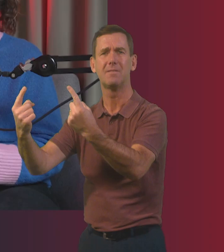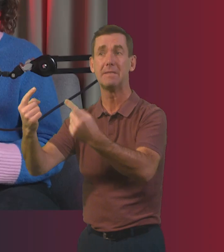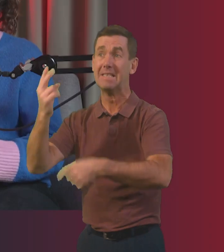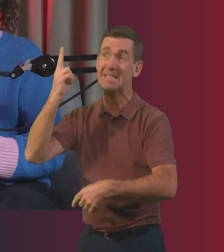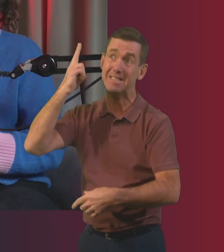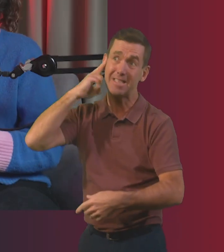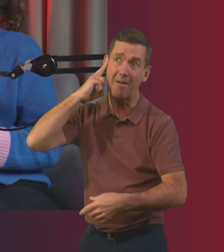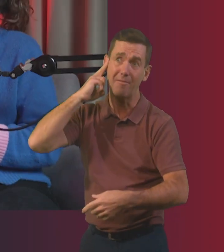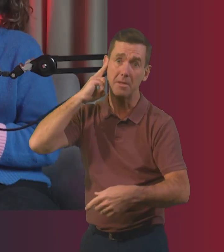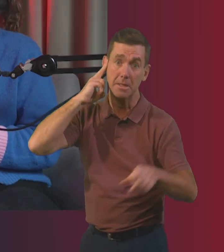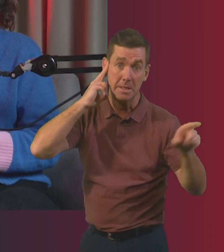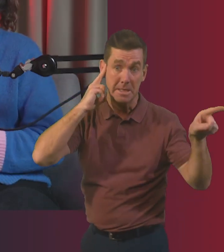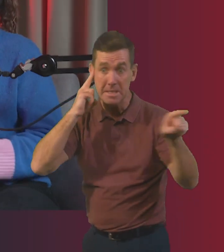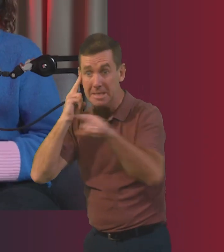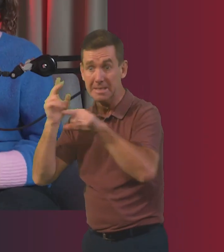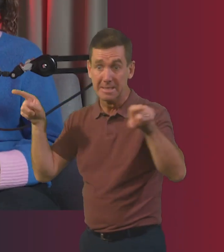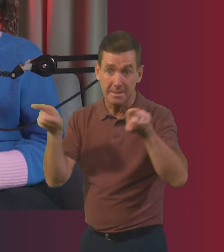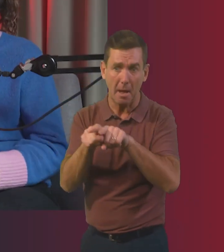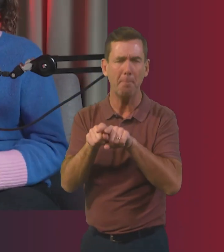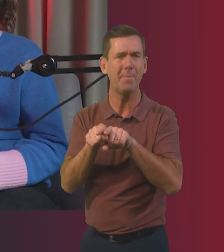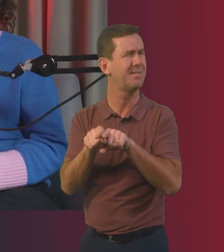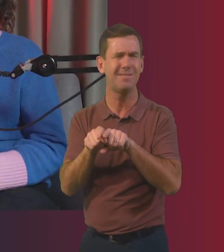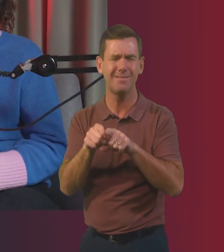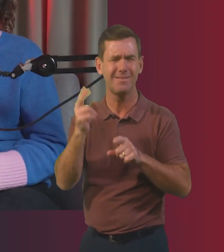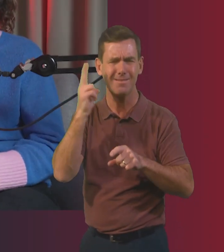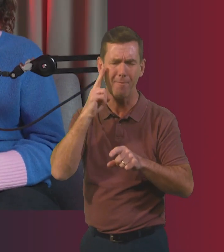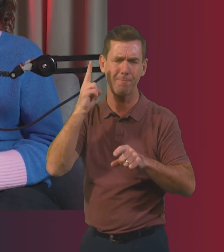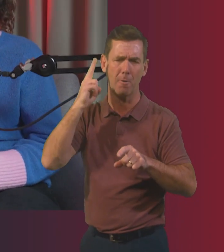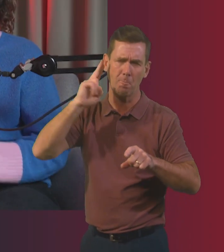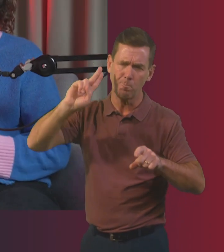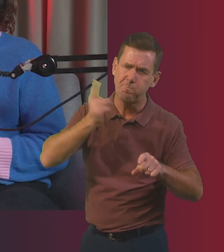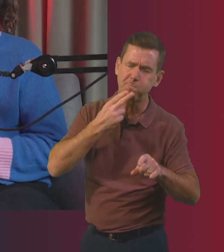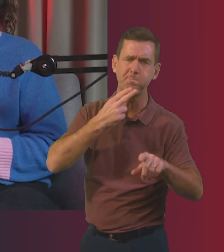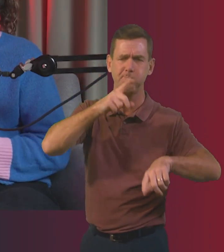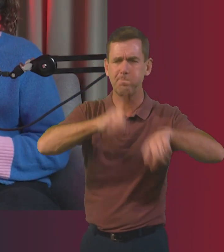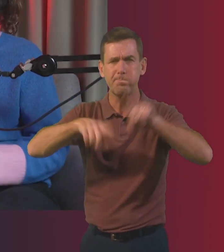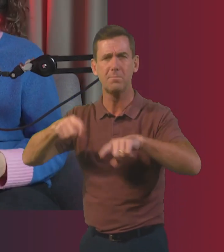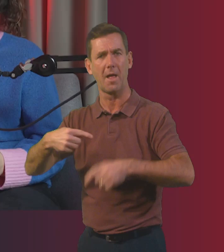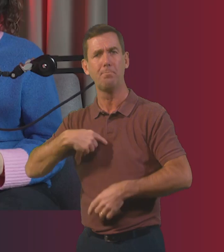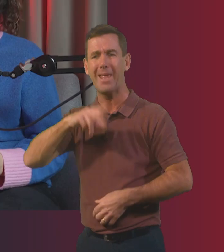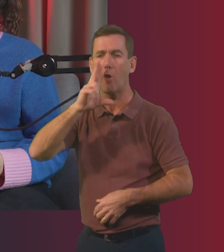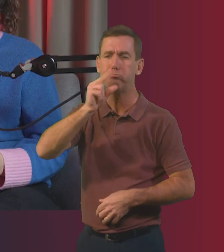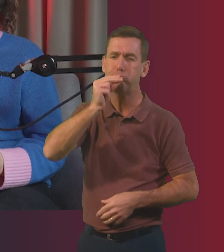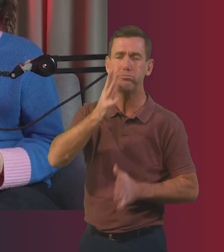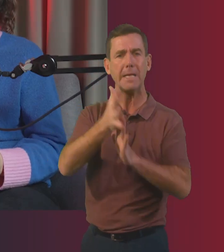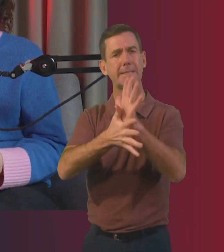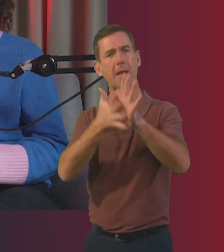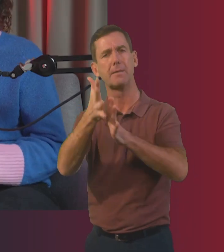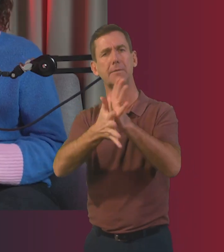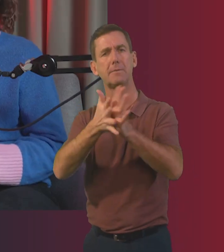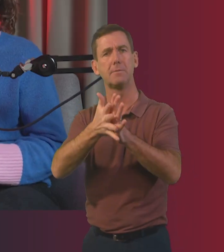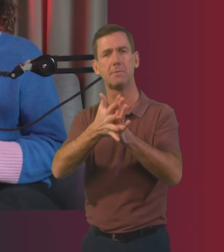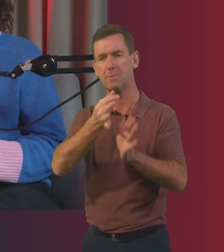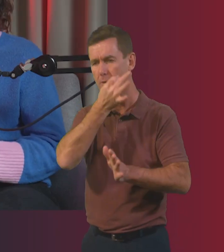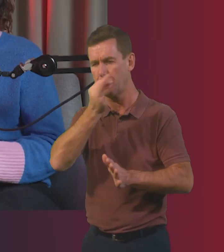doesn't manifest the same way for everyone. Yeah. You know, I use a combination of speech and sign language. Rose